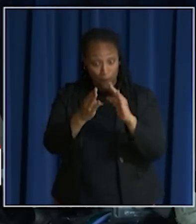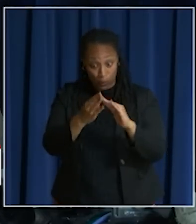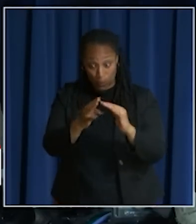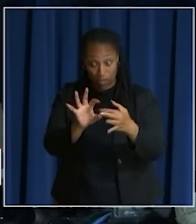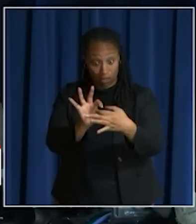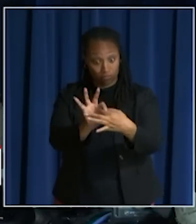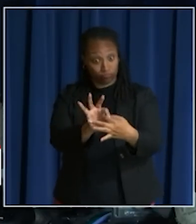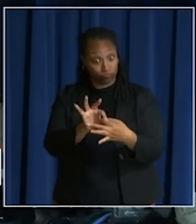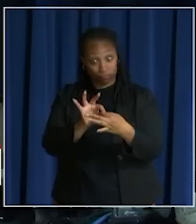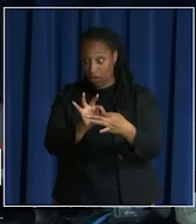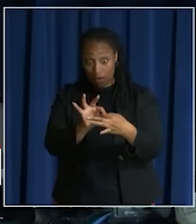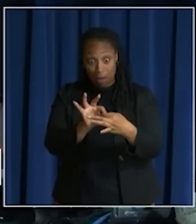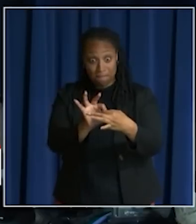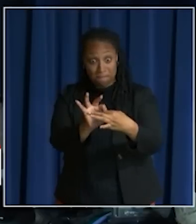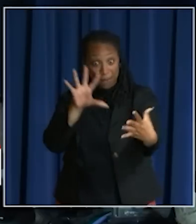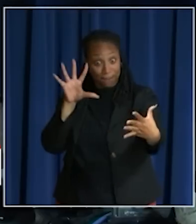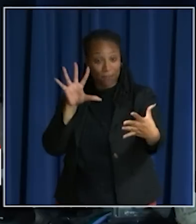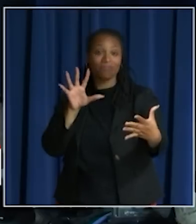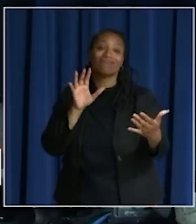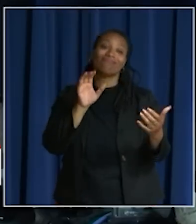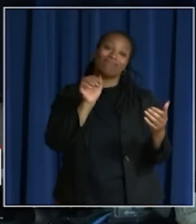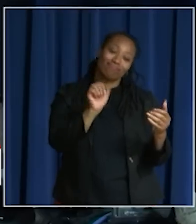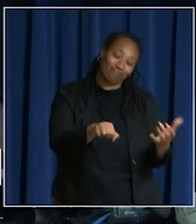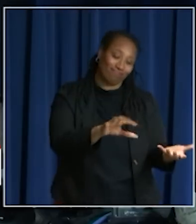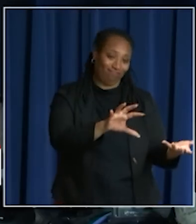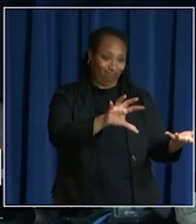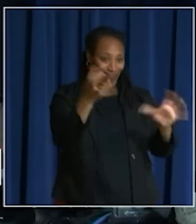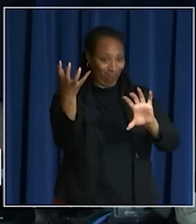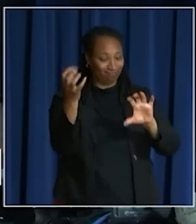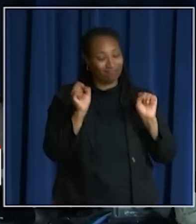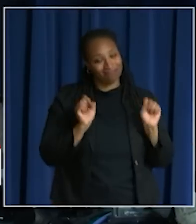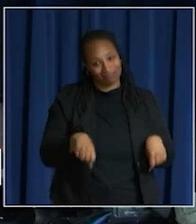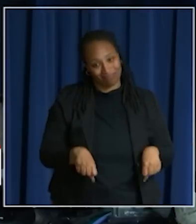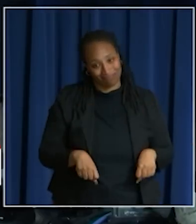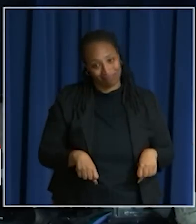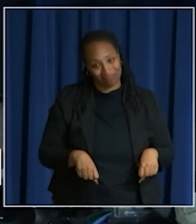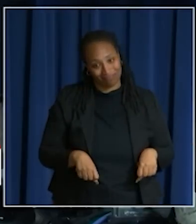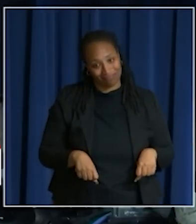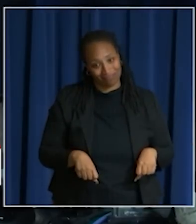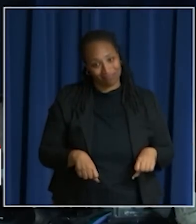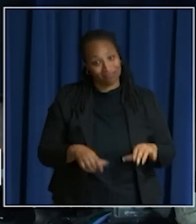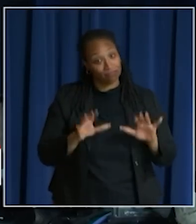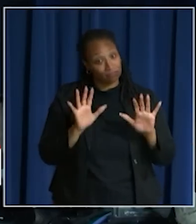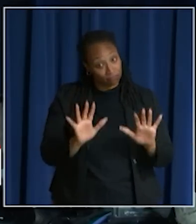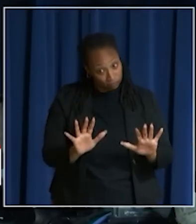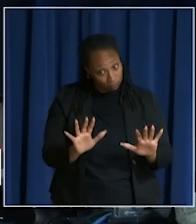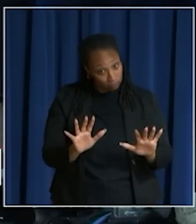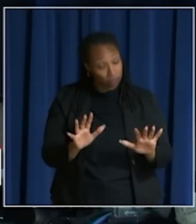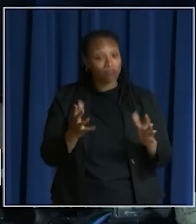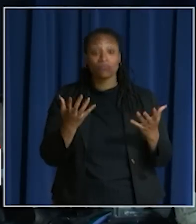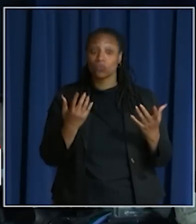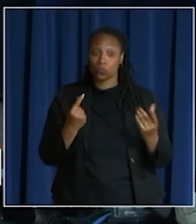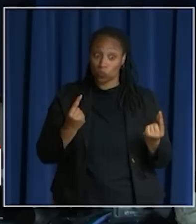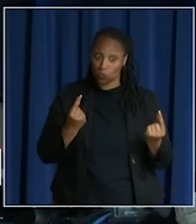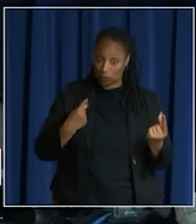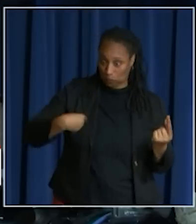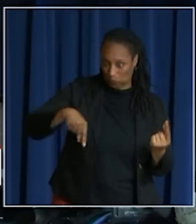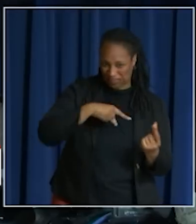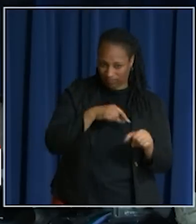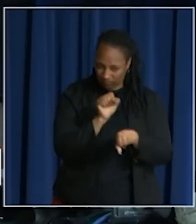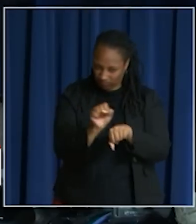So we're going to work every day to get